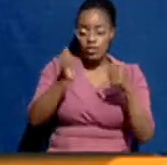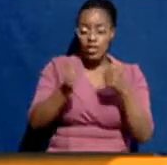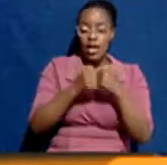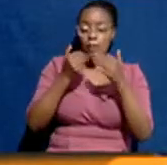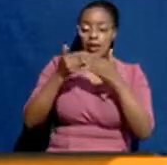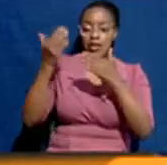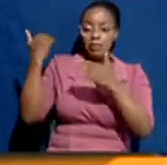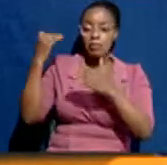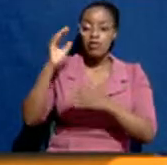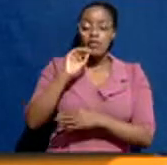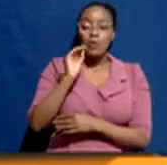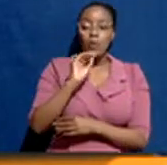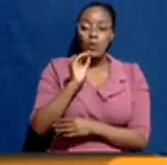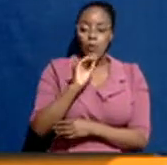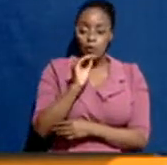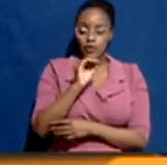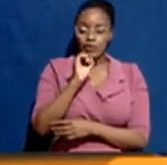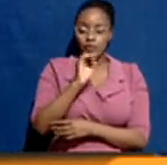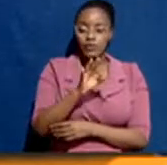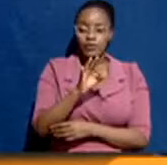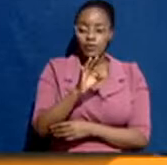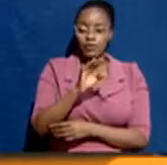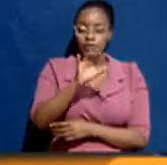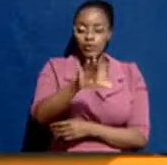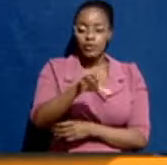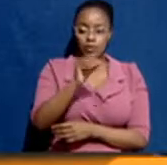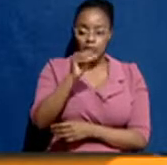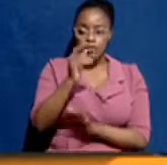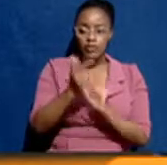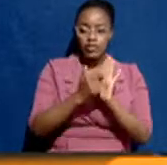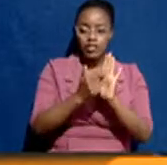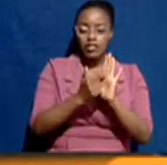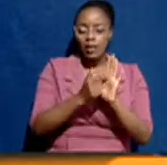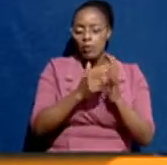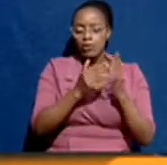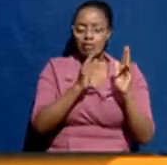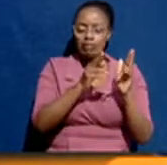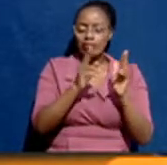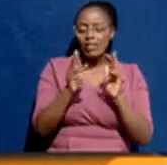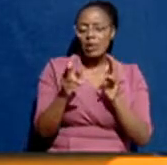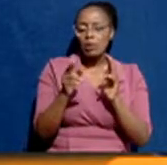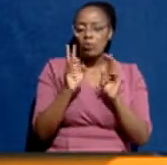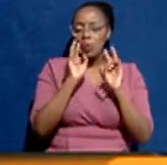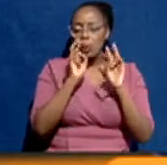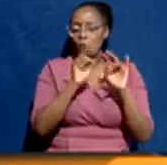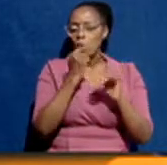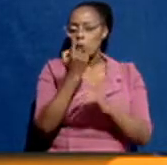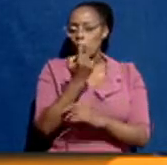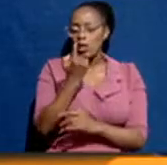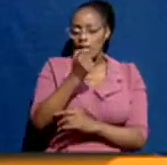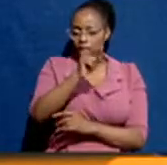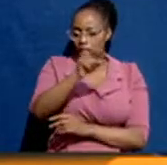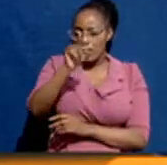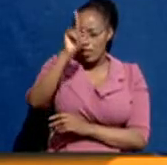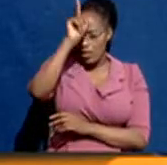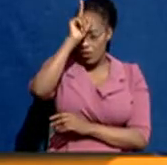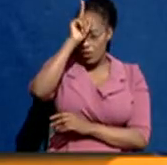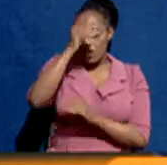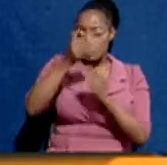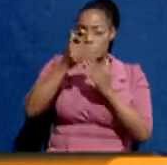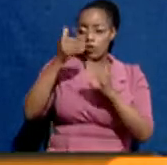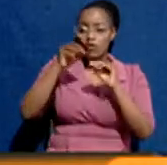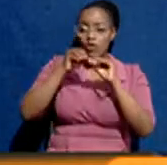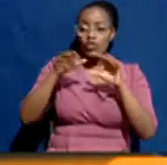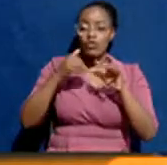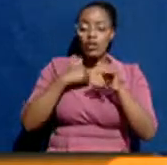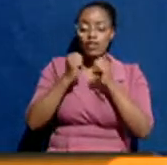before. If you take a casual look at the villages before devolution